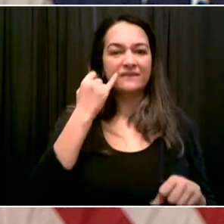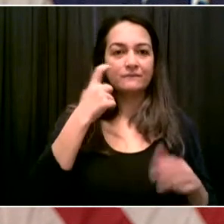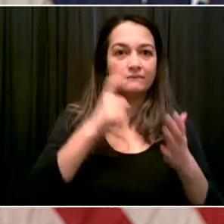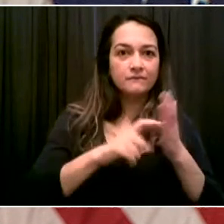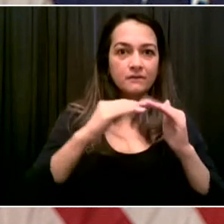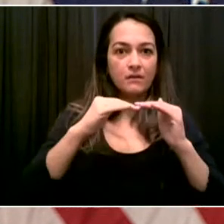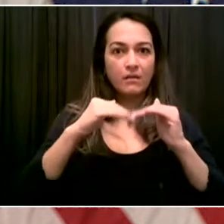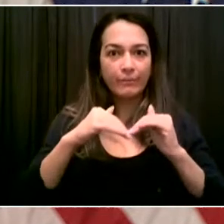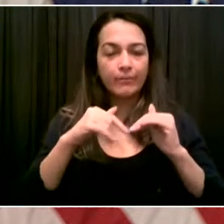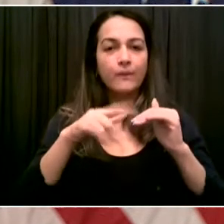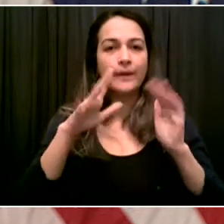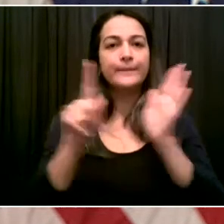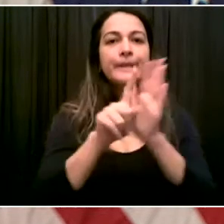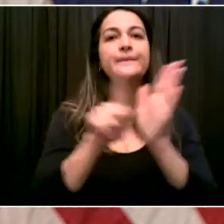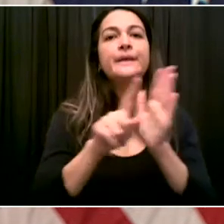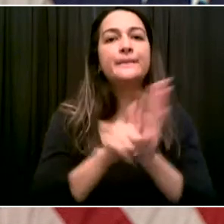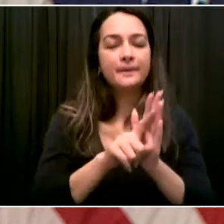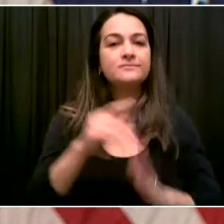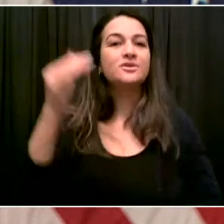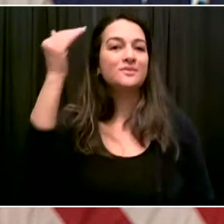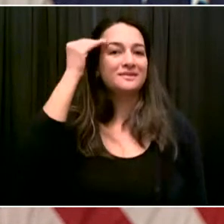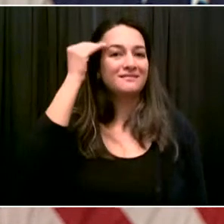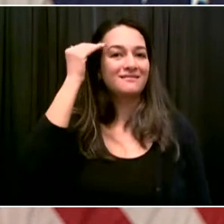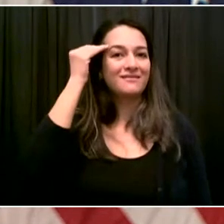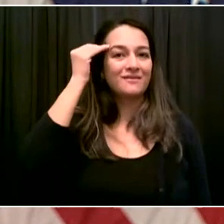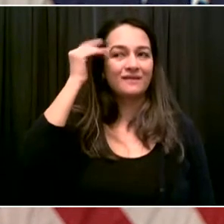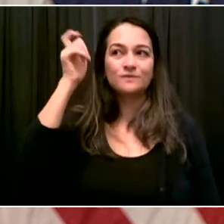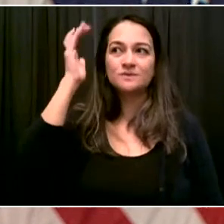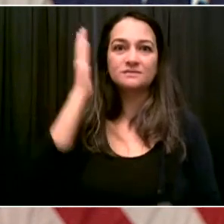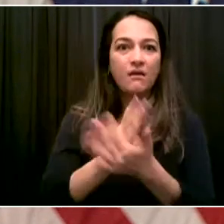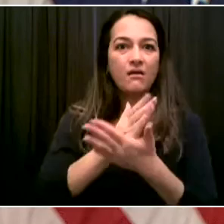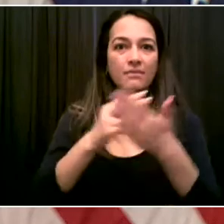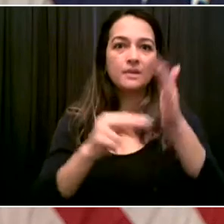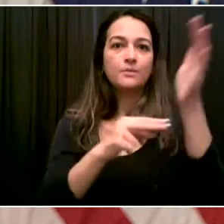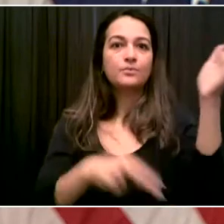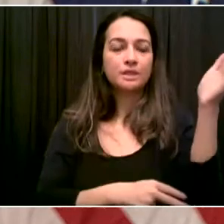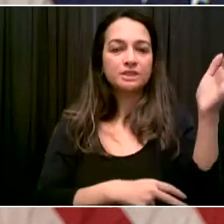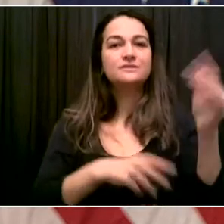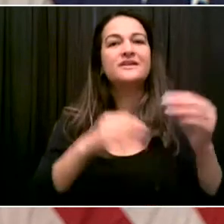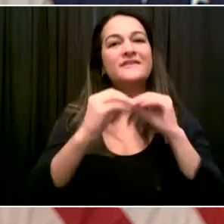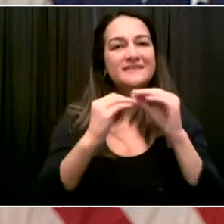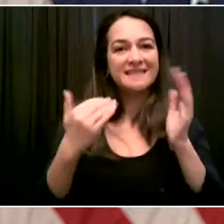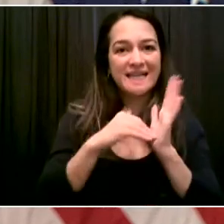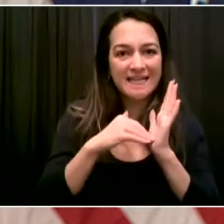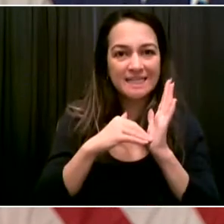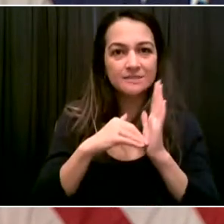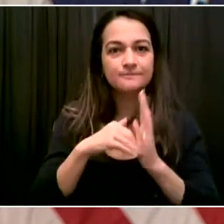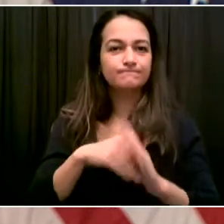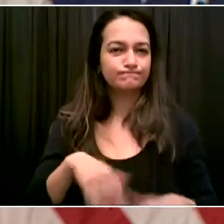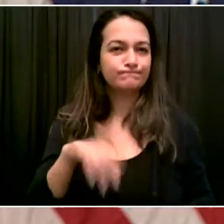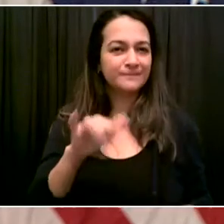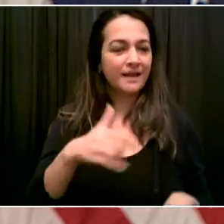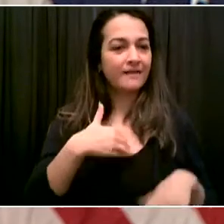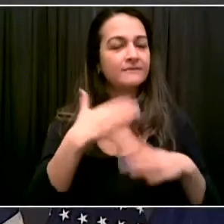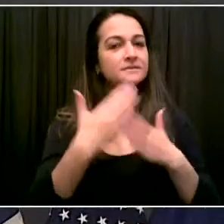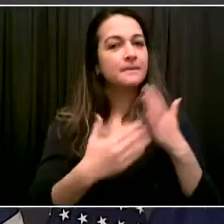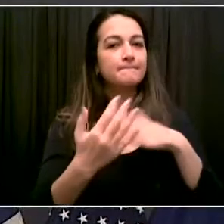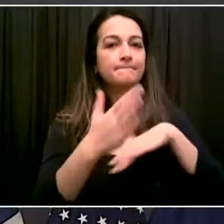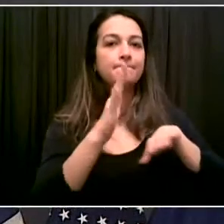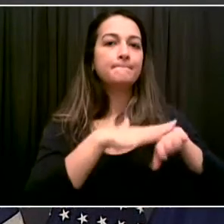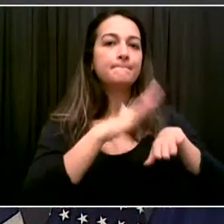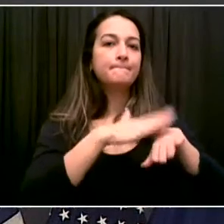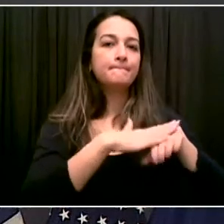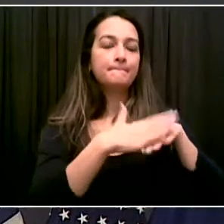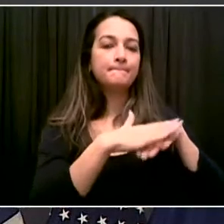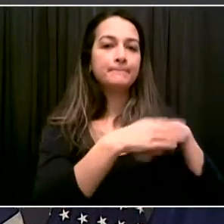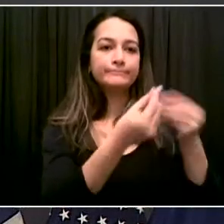problems right now, and to make sure that in the future there aren't surprises. We're doing both of those, and those are part of the plan. Thank you.